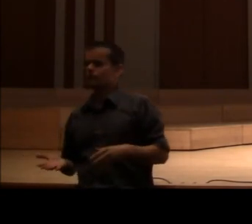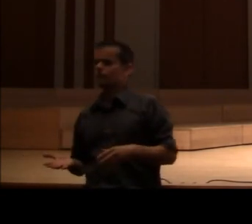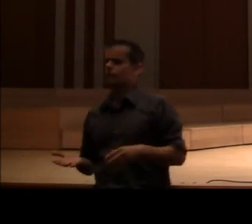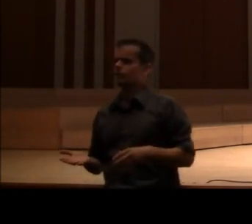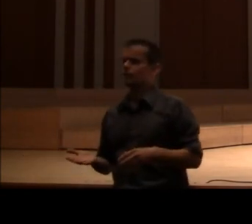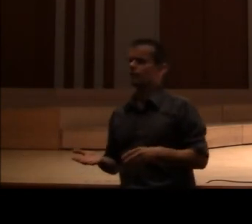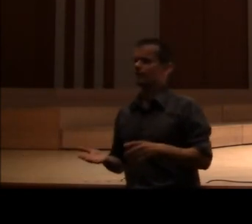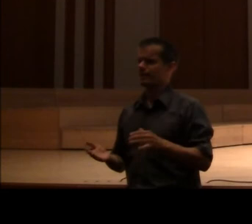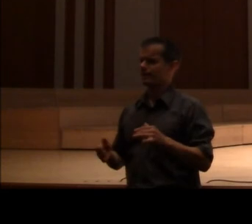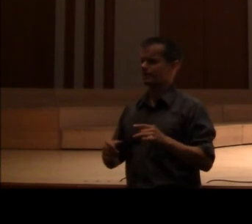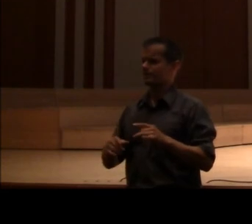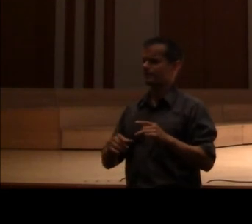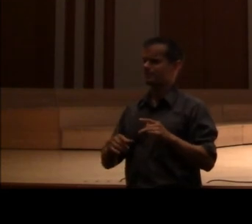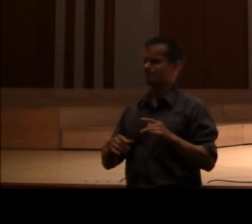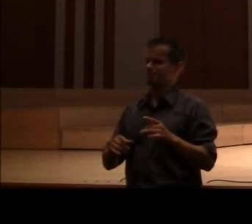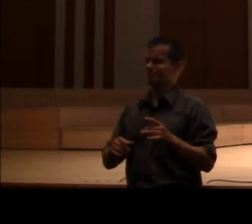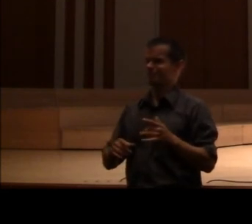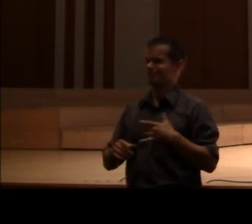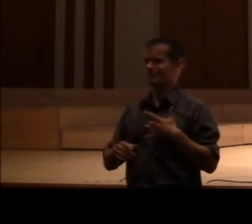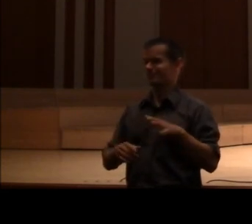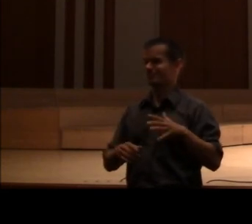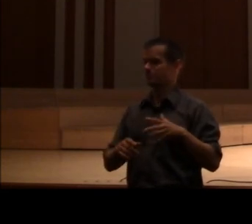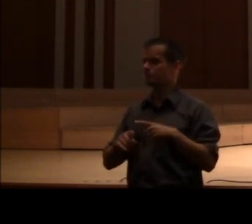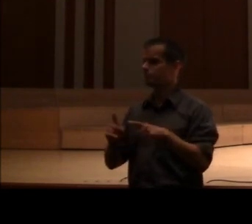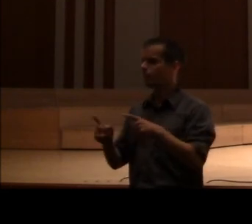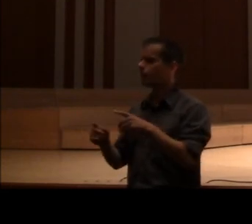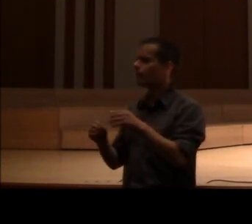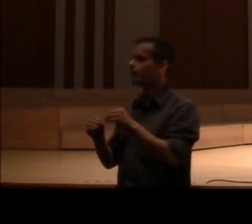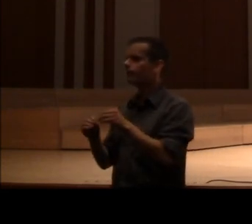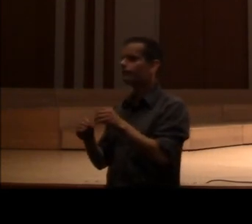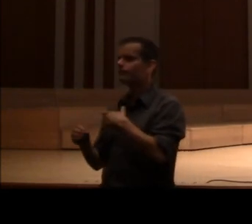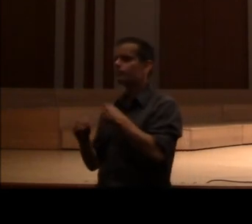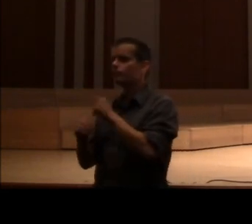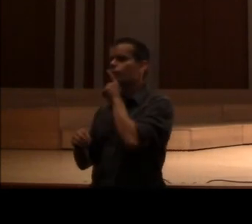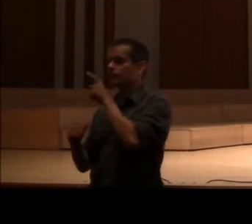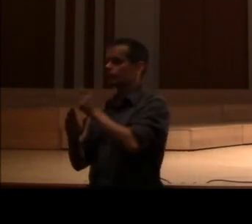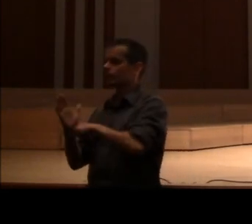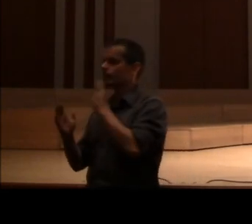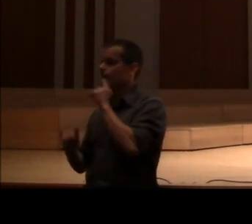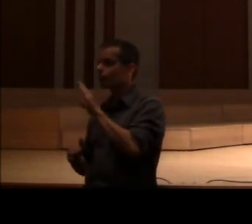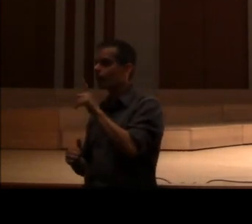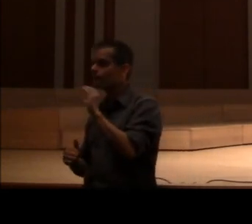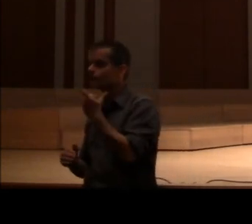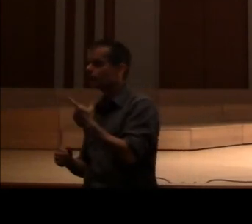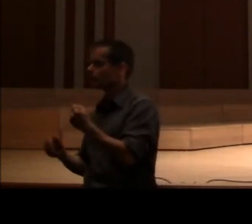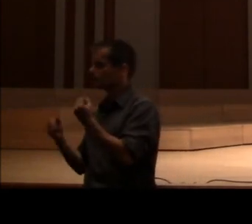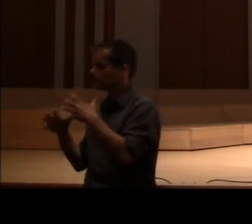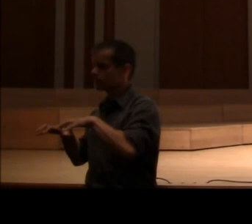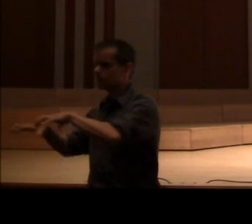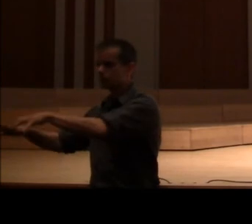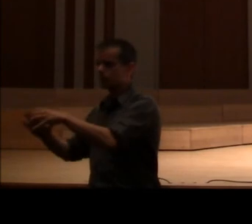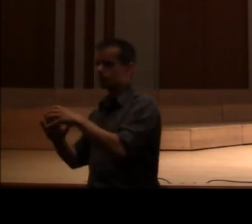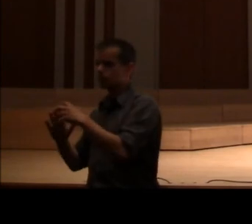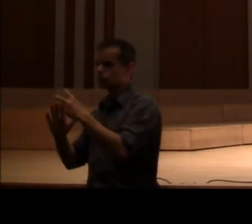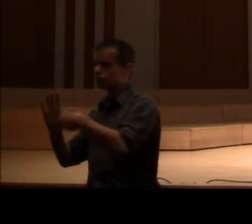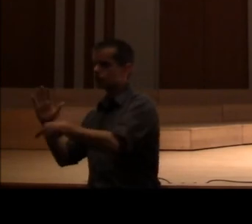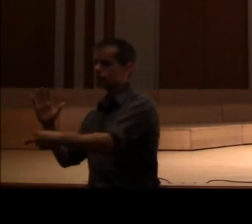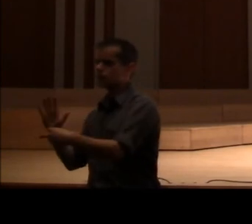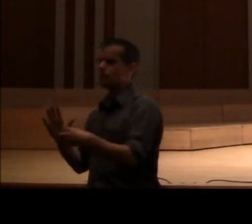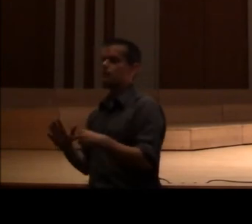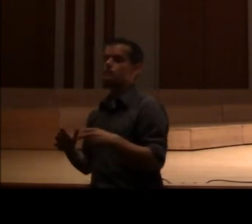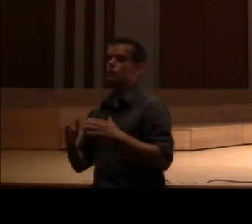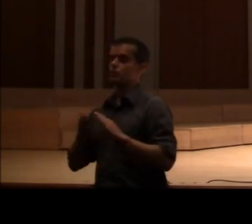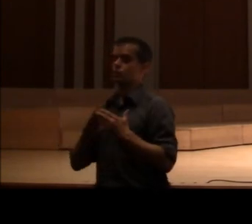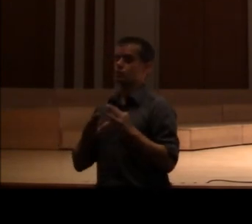do, say, for a blog or in a book. And I think that creating a community of writers is also creating a community of editors, allowing students to